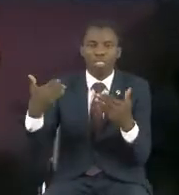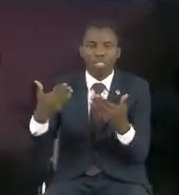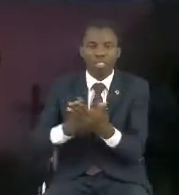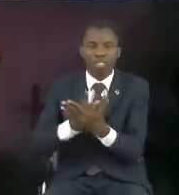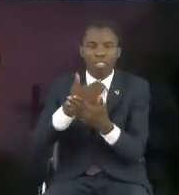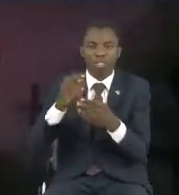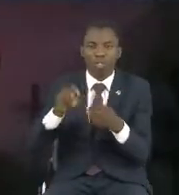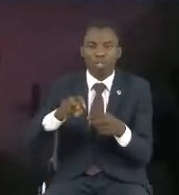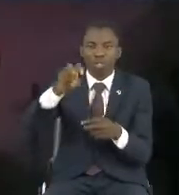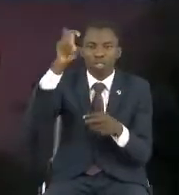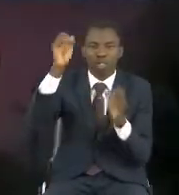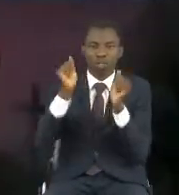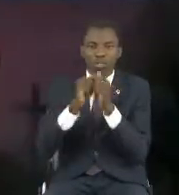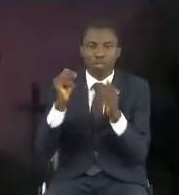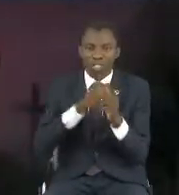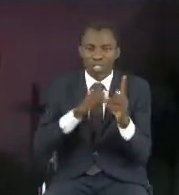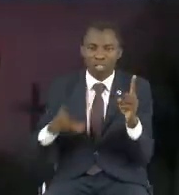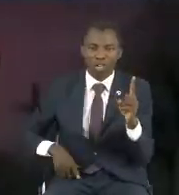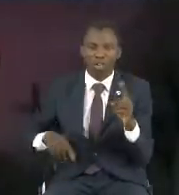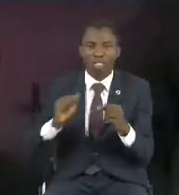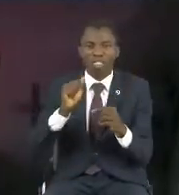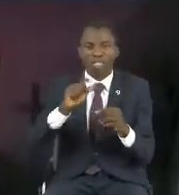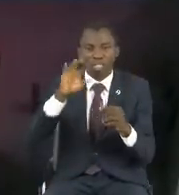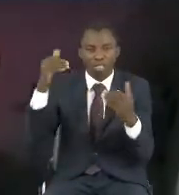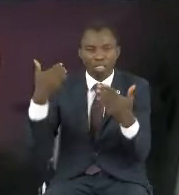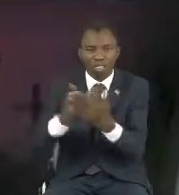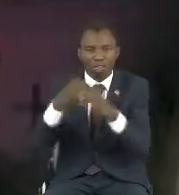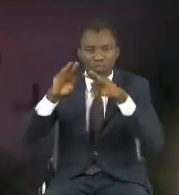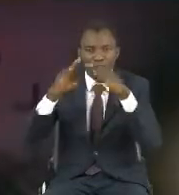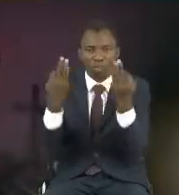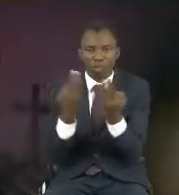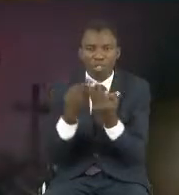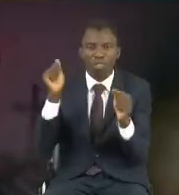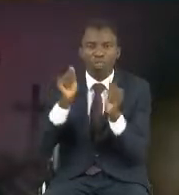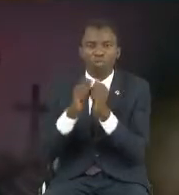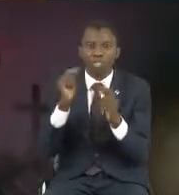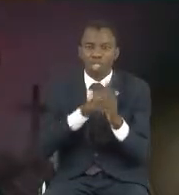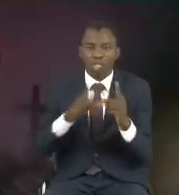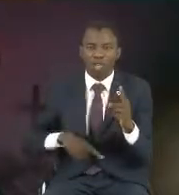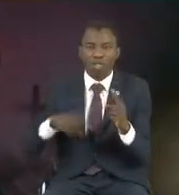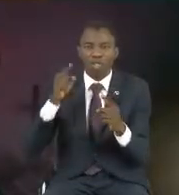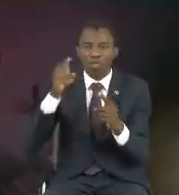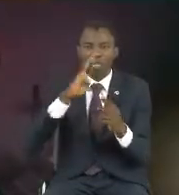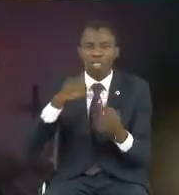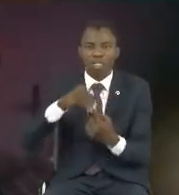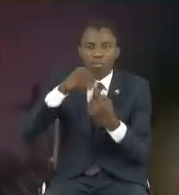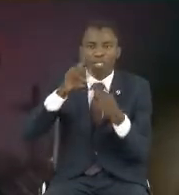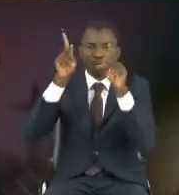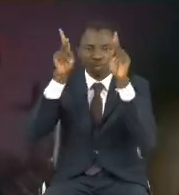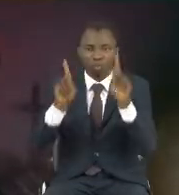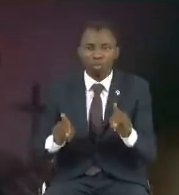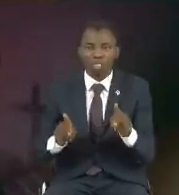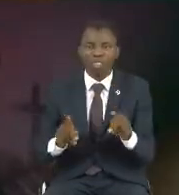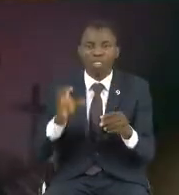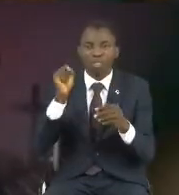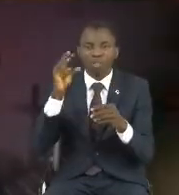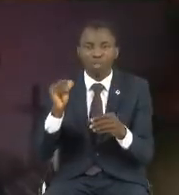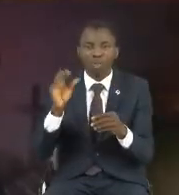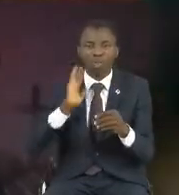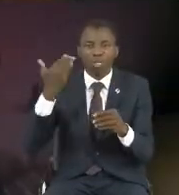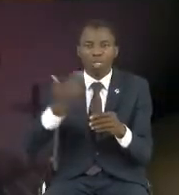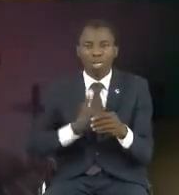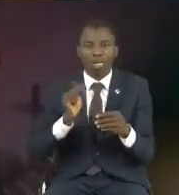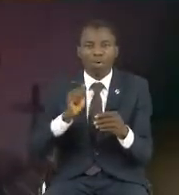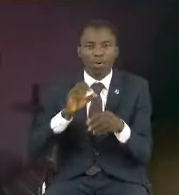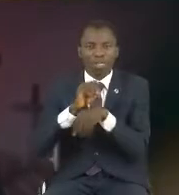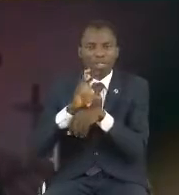a new family with the Lord, and you are a special person. And so our counselors are there with